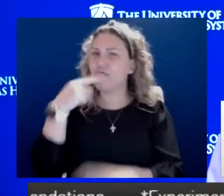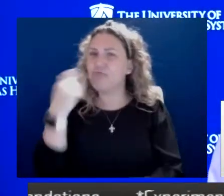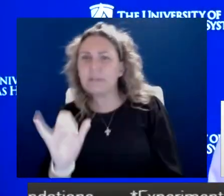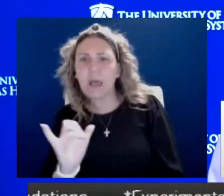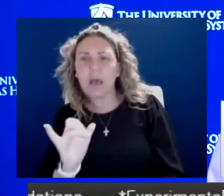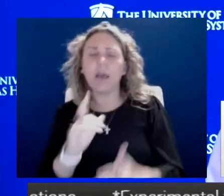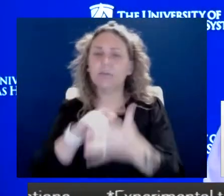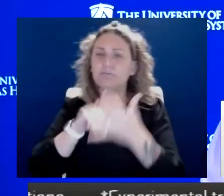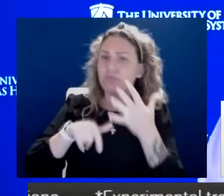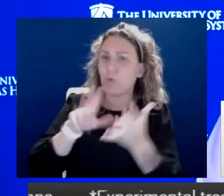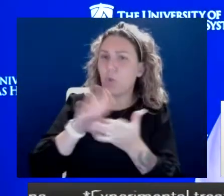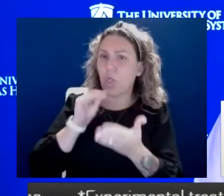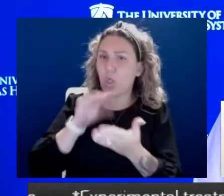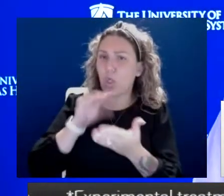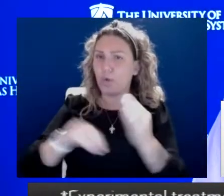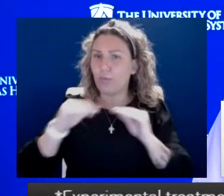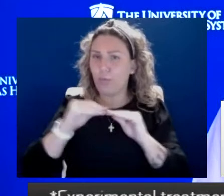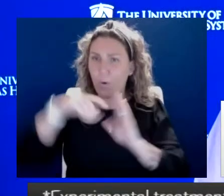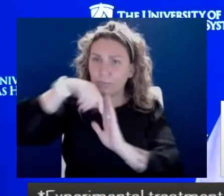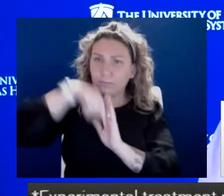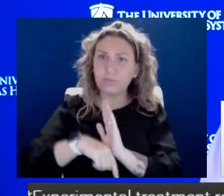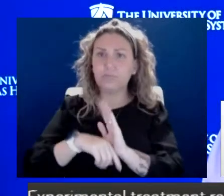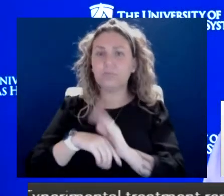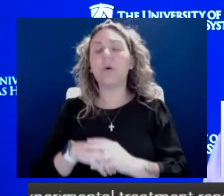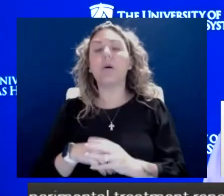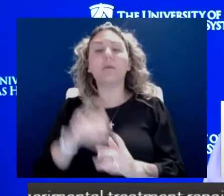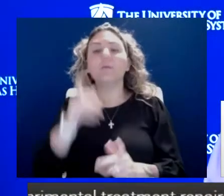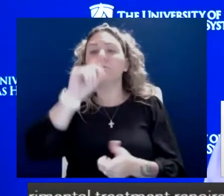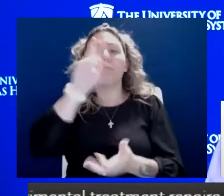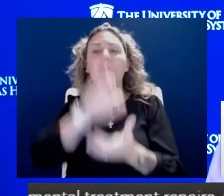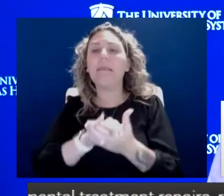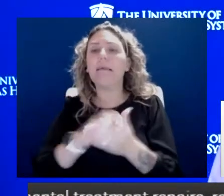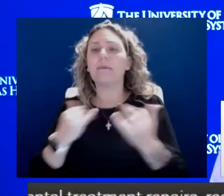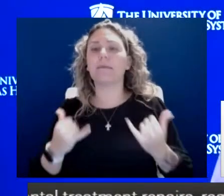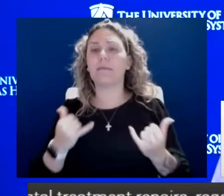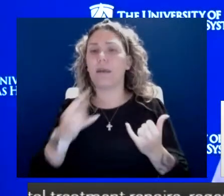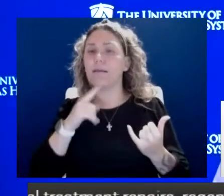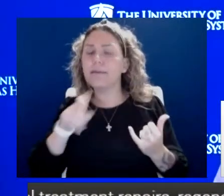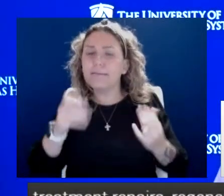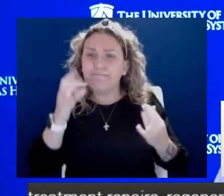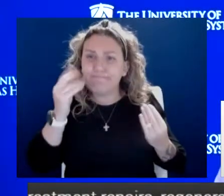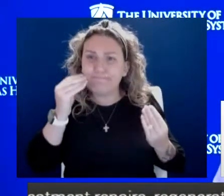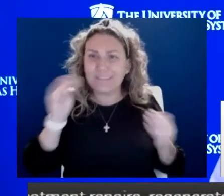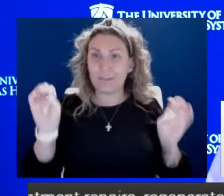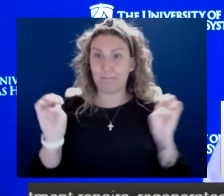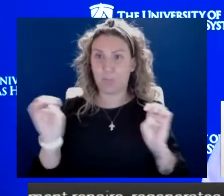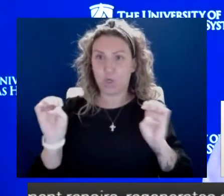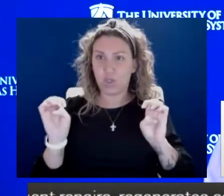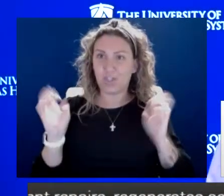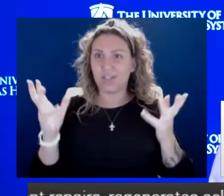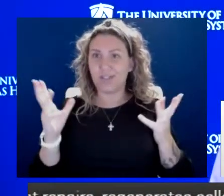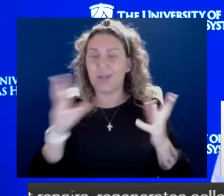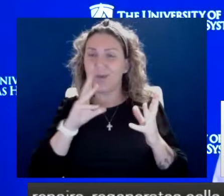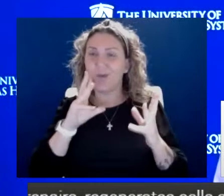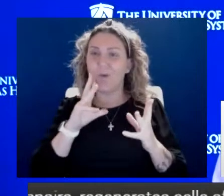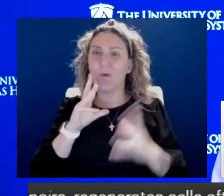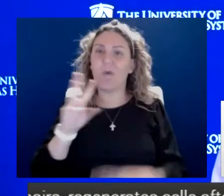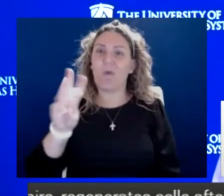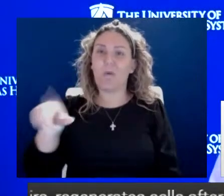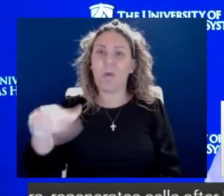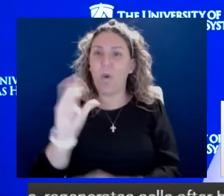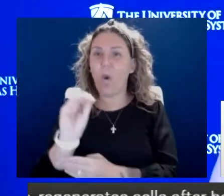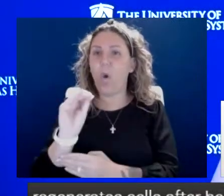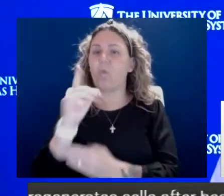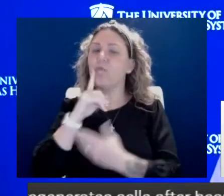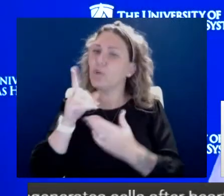it. I don't believe right now we still need to consider it an emergency. I know World Health Organization is continuing to look at that.